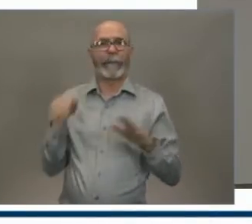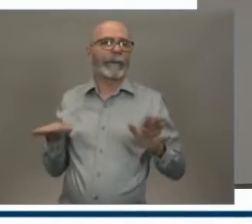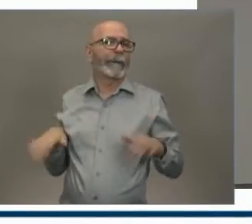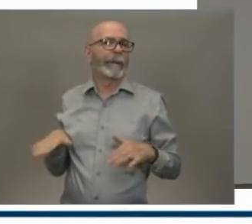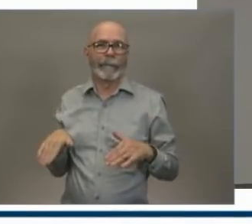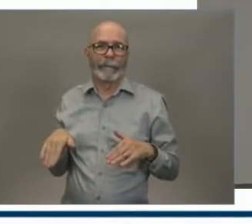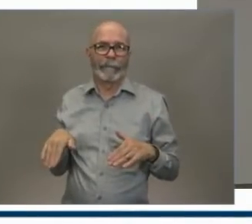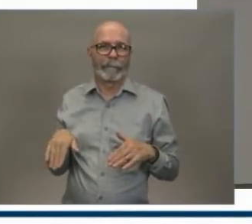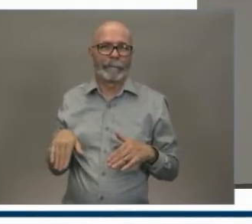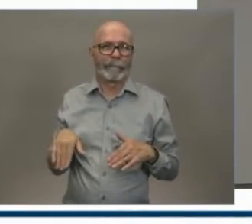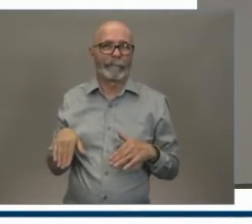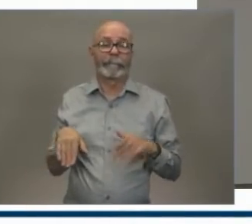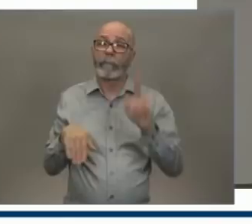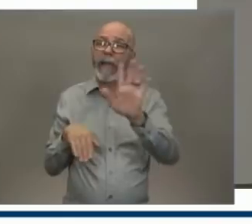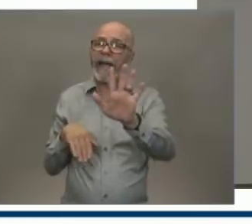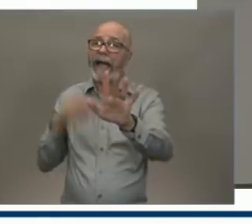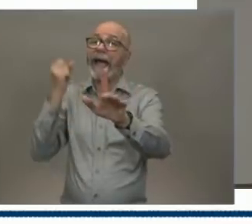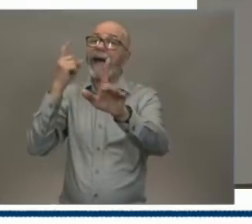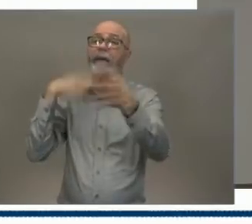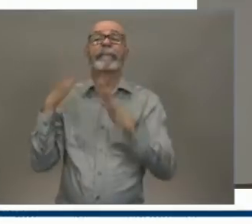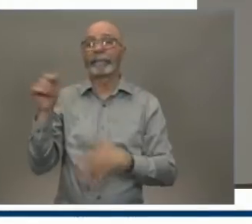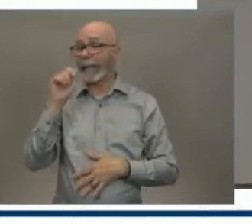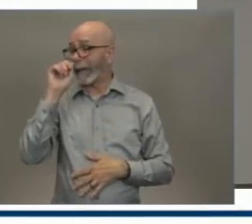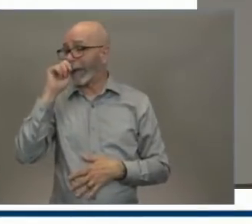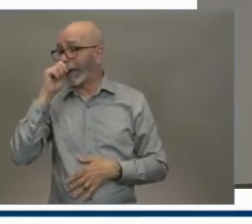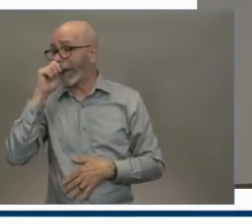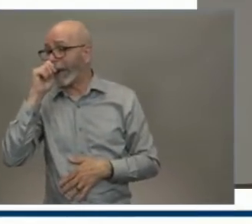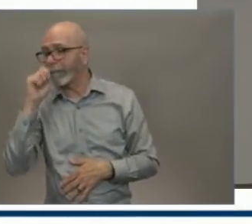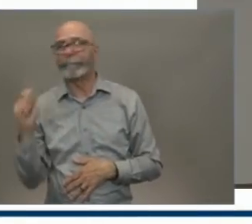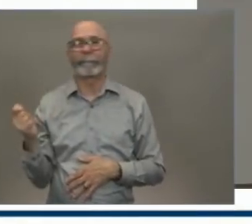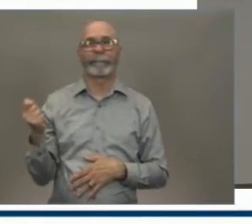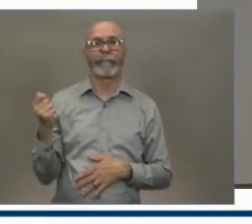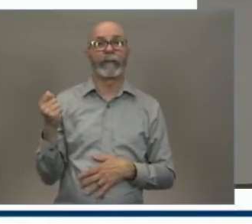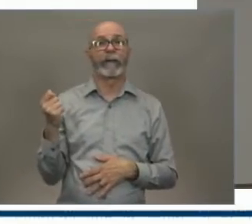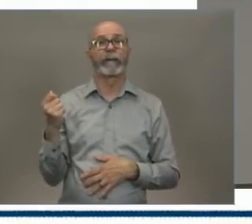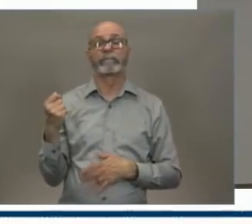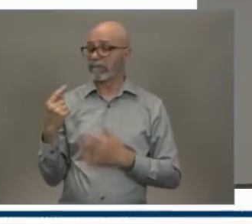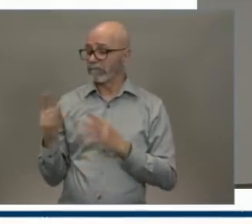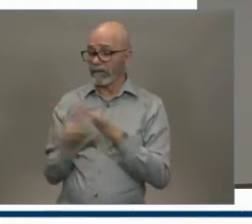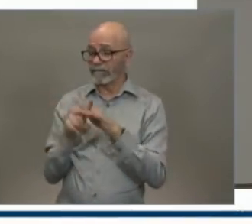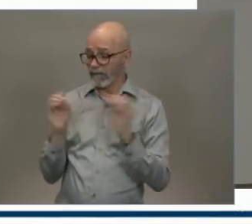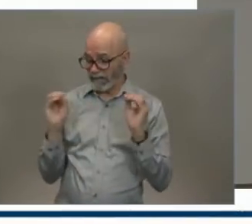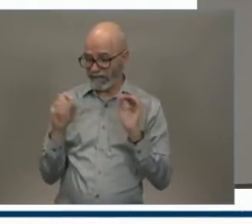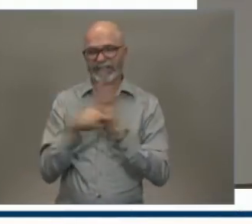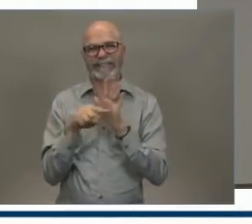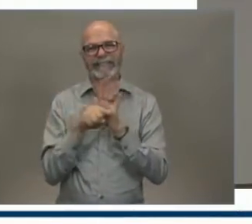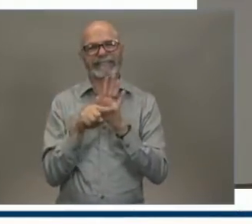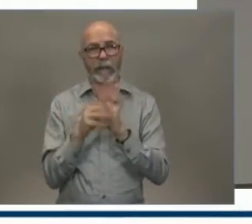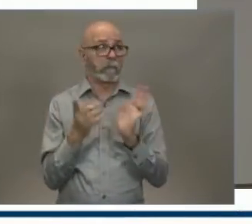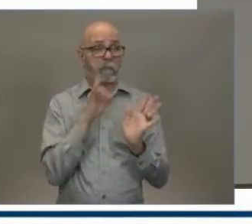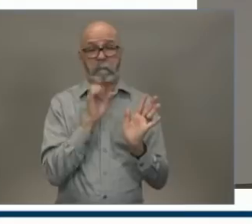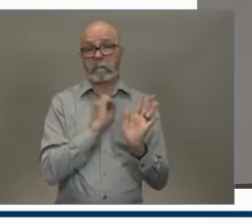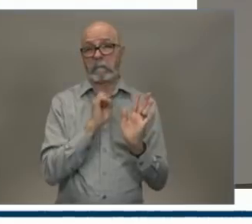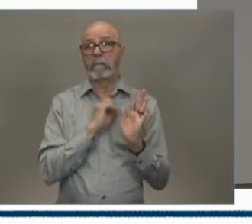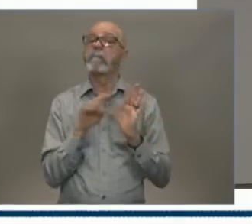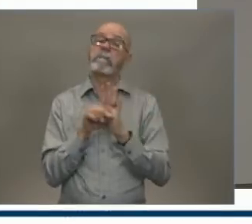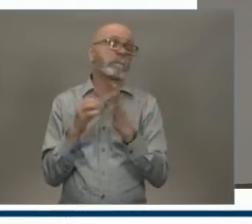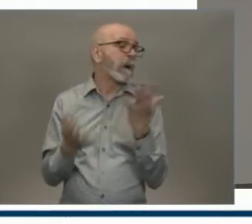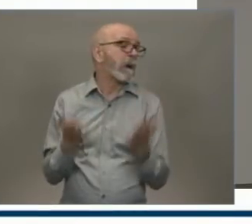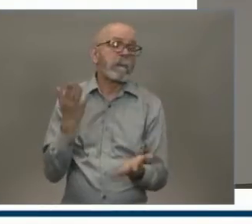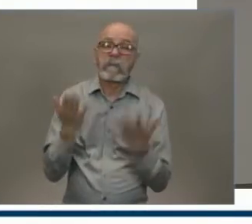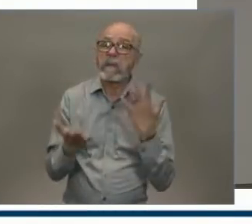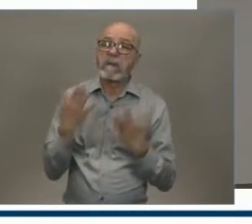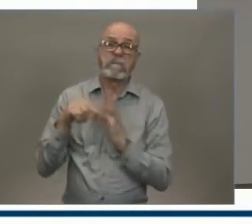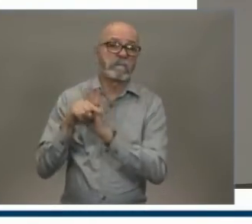negative. They only became likely infectious around day 10. So that's some of the limitations of